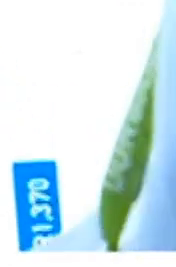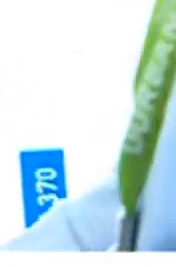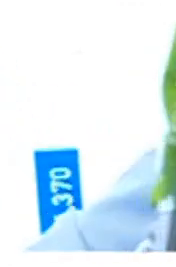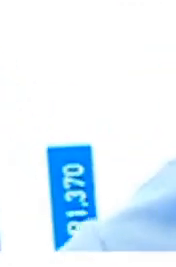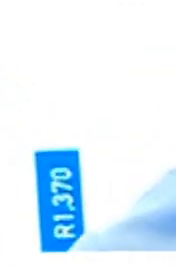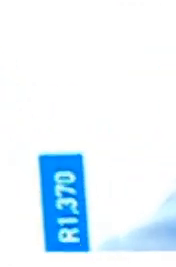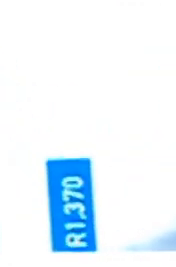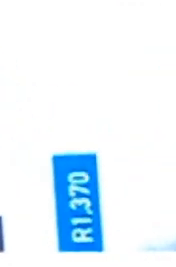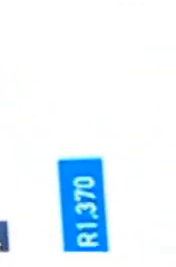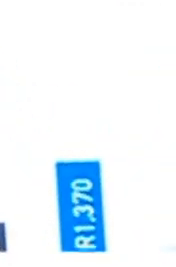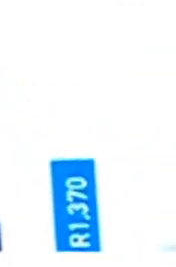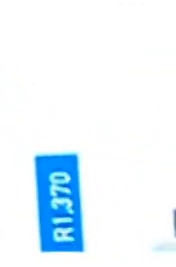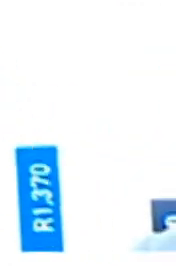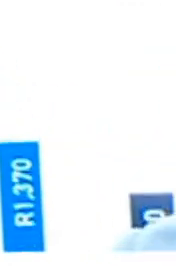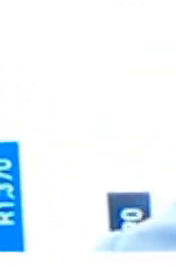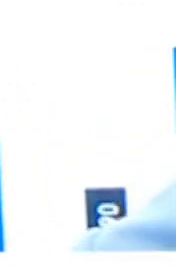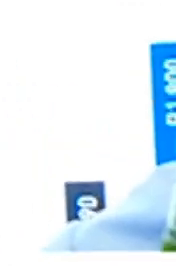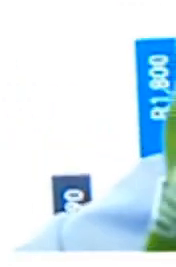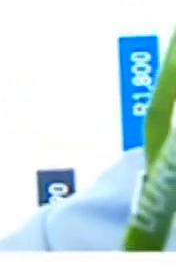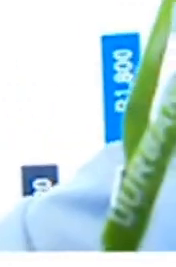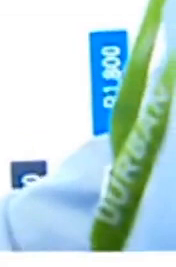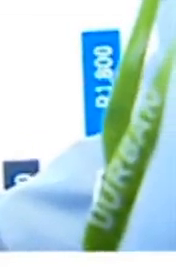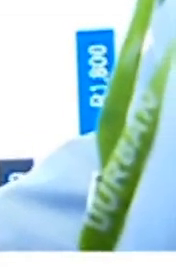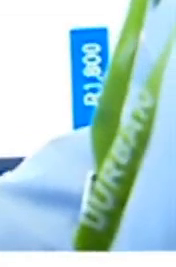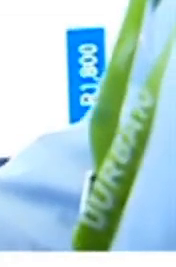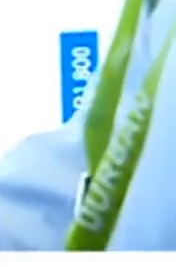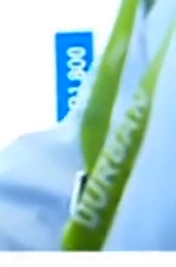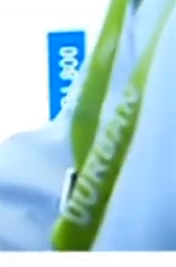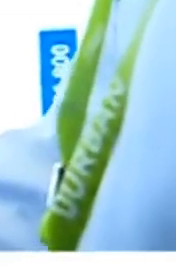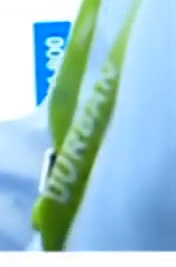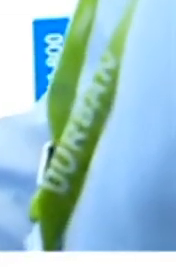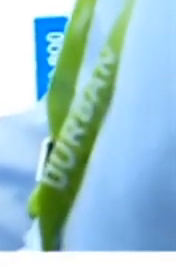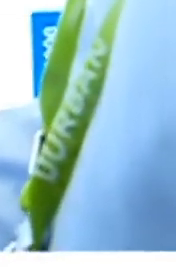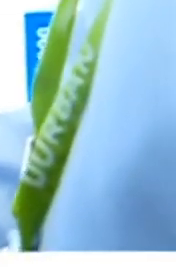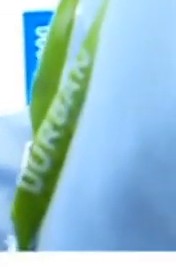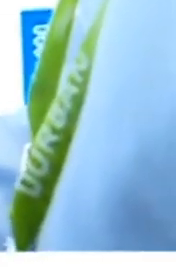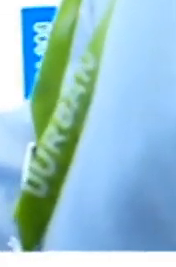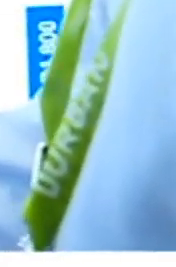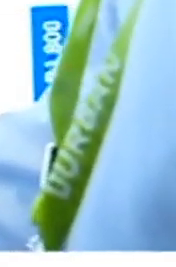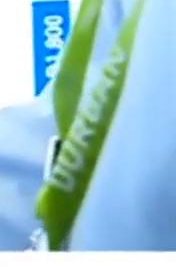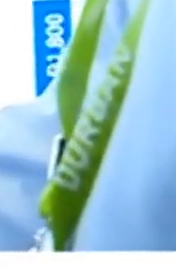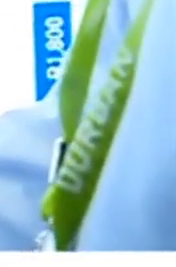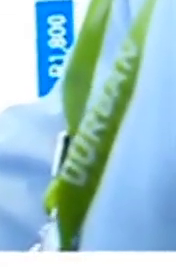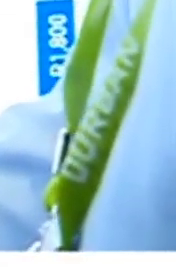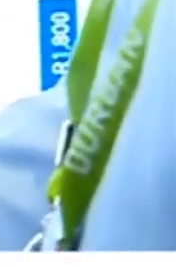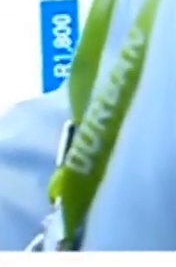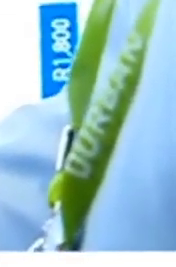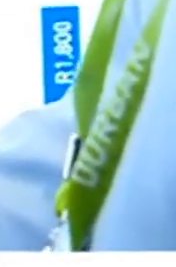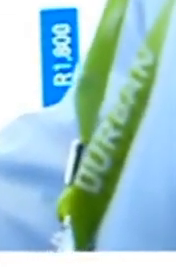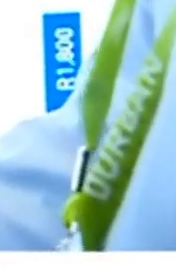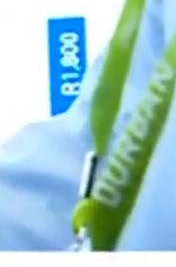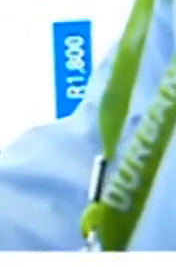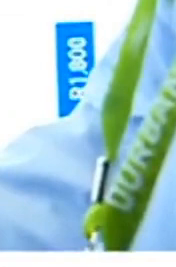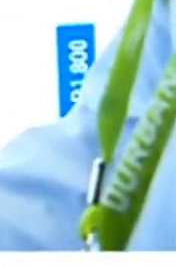do? Hello, I am Khumalo and I'm actually with South African Tourism. We are the reason everybody's here